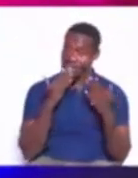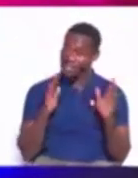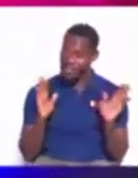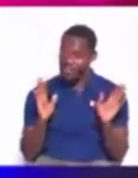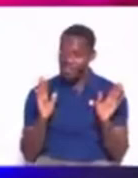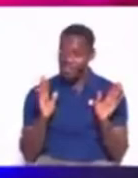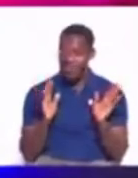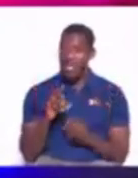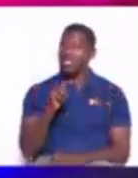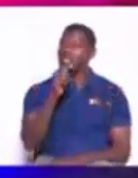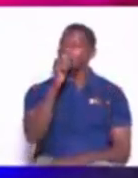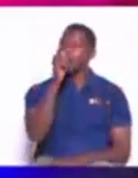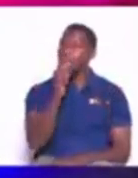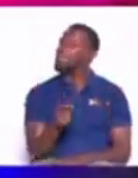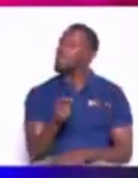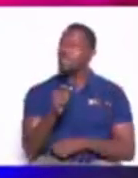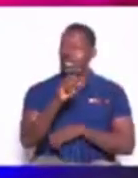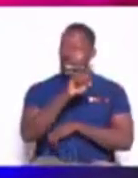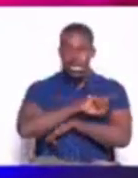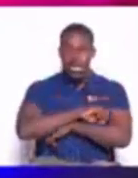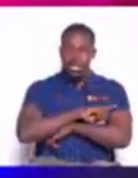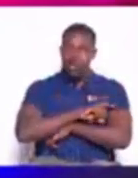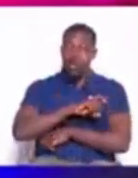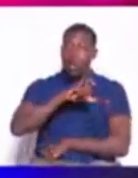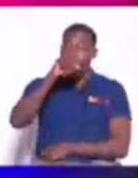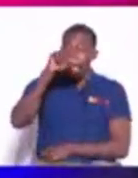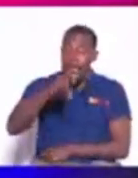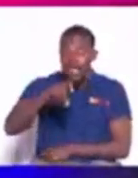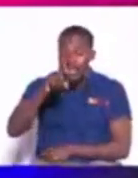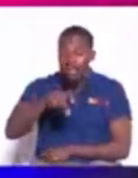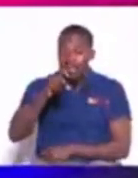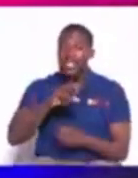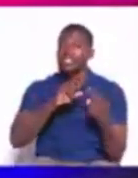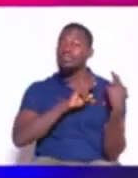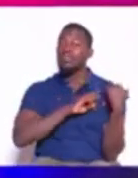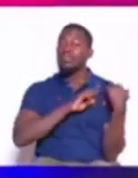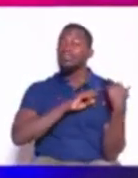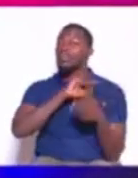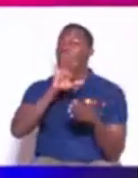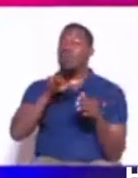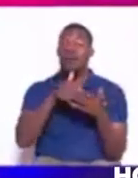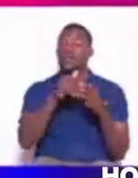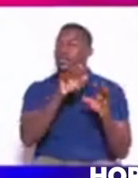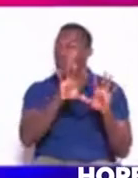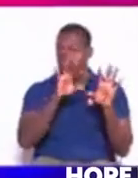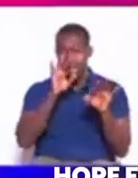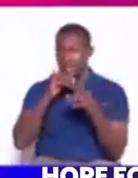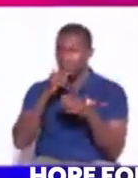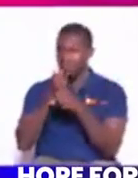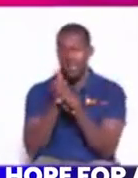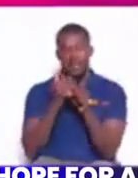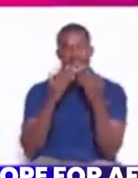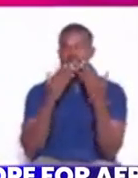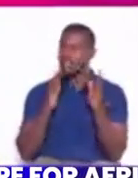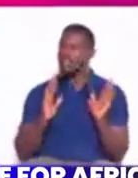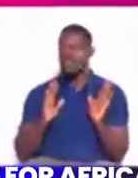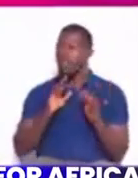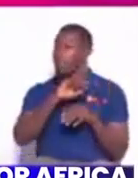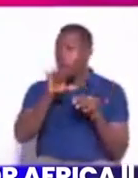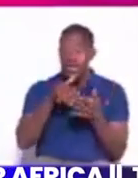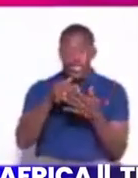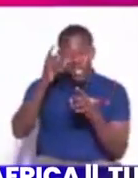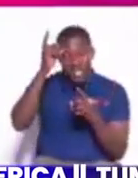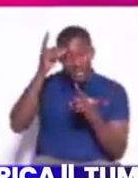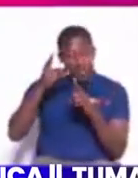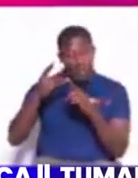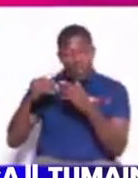the judgment and be accountable for the choices they make. And they take responsibility for those choices. And